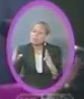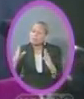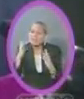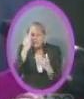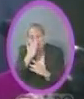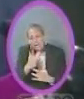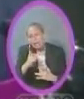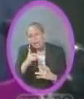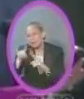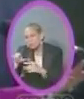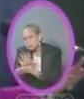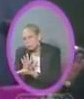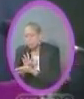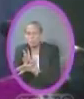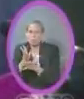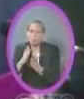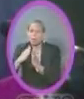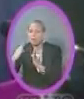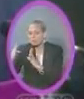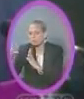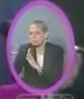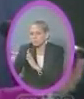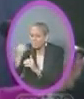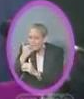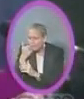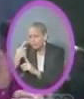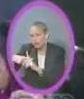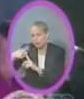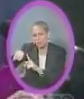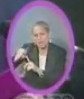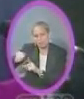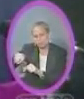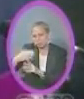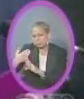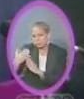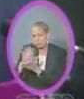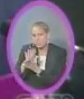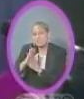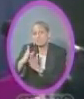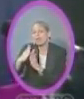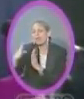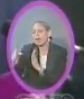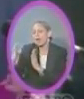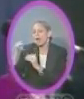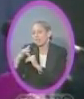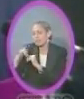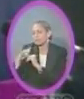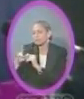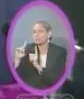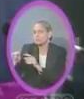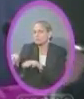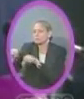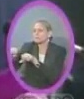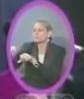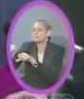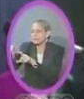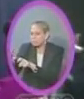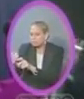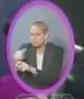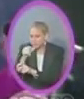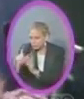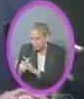sick, right? Kids have fever, they can't come to school, and that's why those windows are broad, so that there's ample time to test the 95% or more of